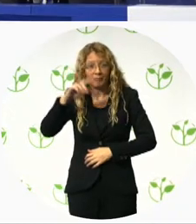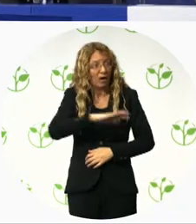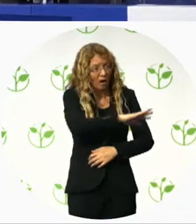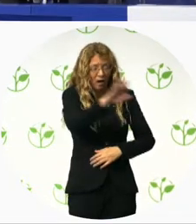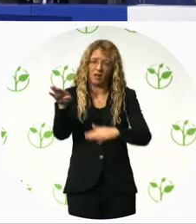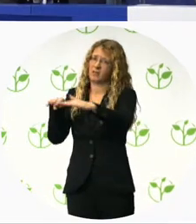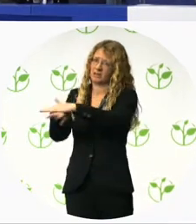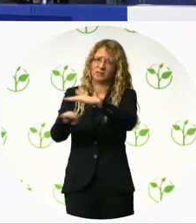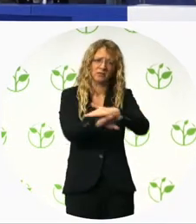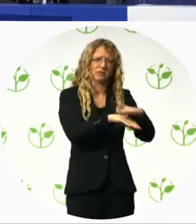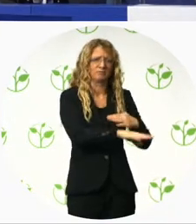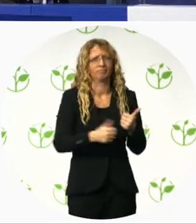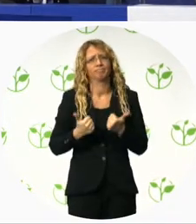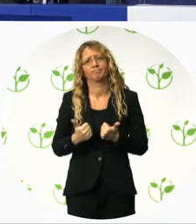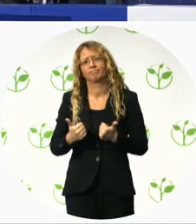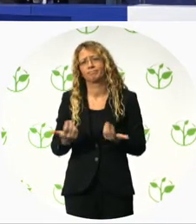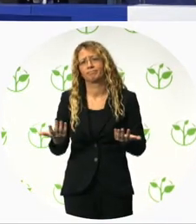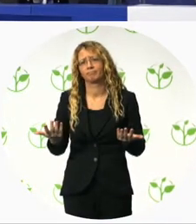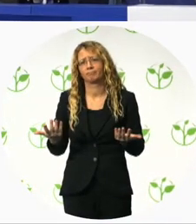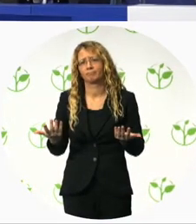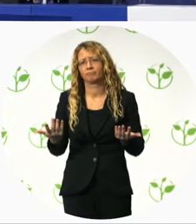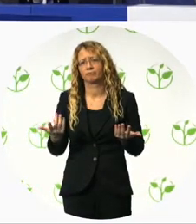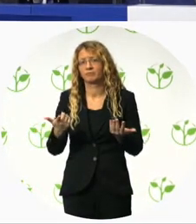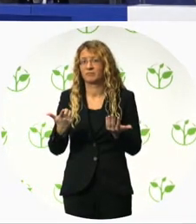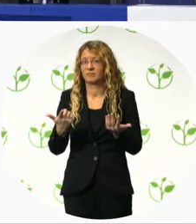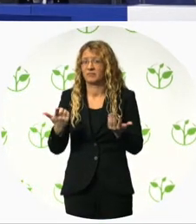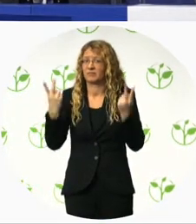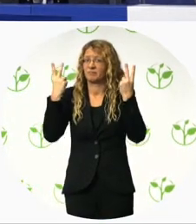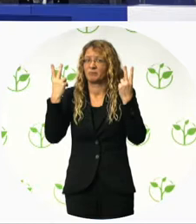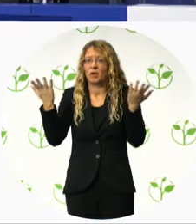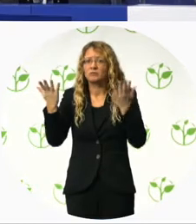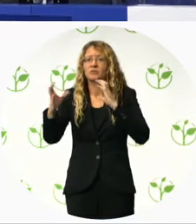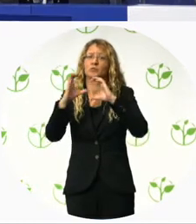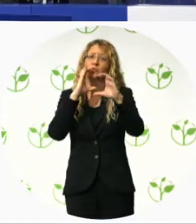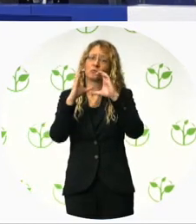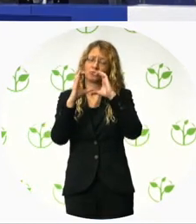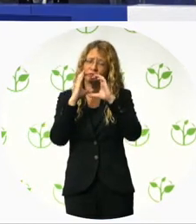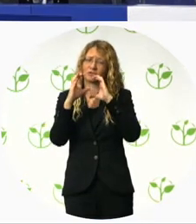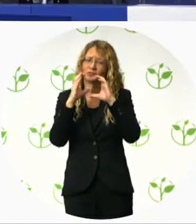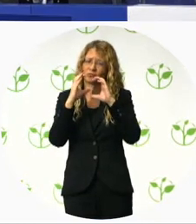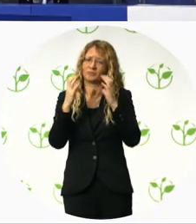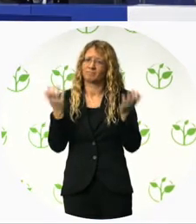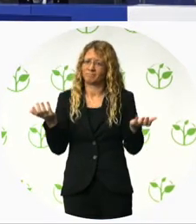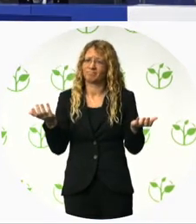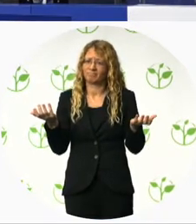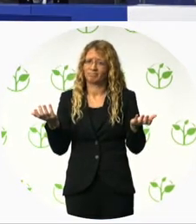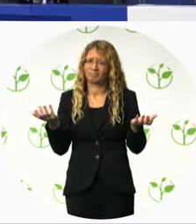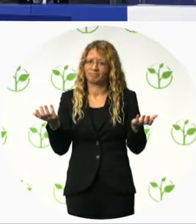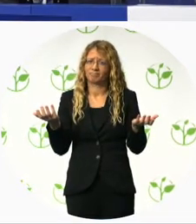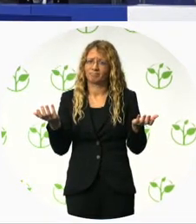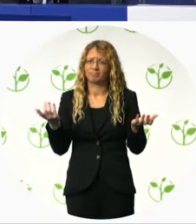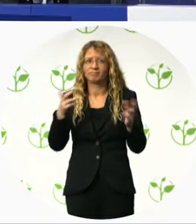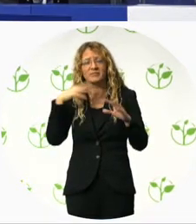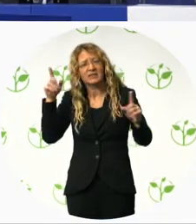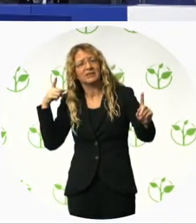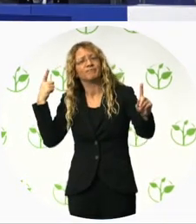So we talk about communication. So what we want to do is have no impact on infrastructure. We were able to enable the